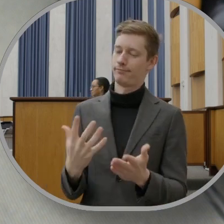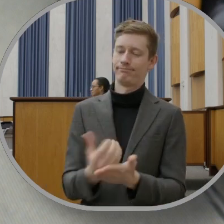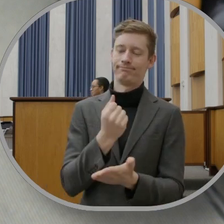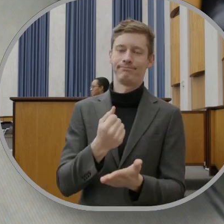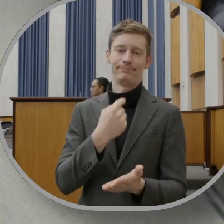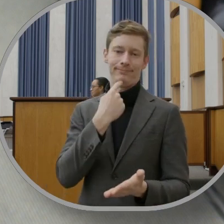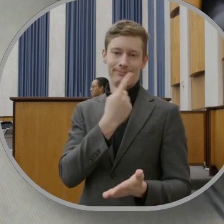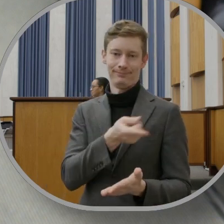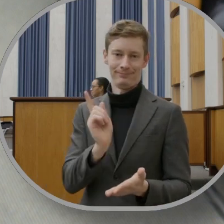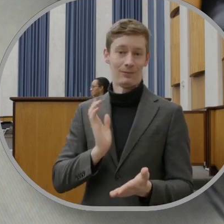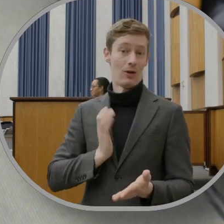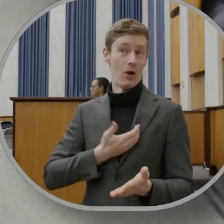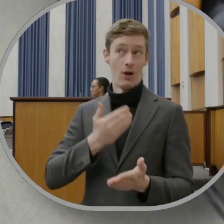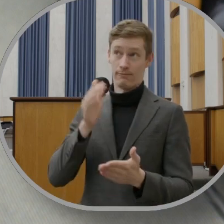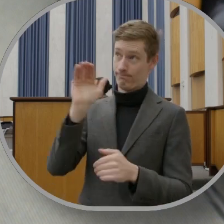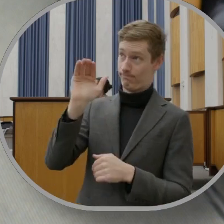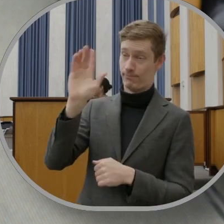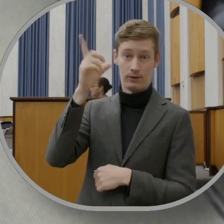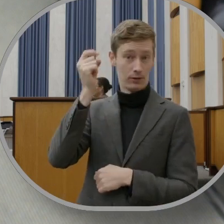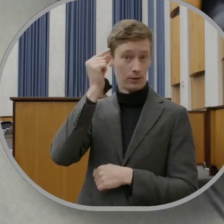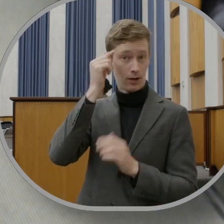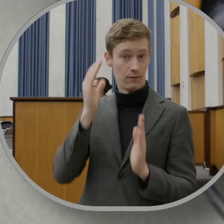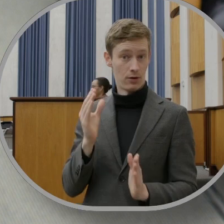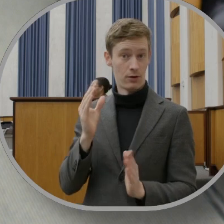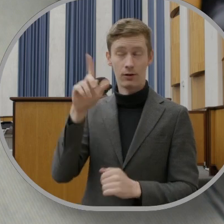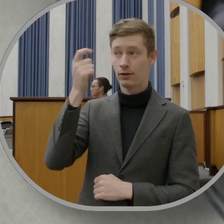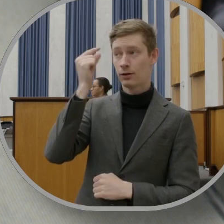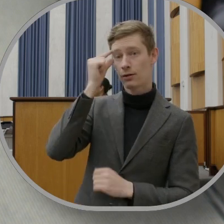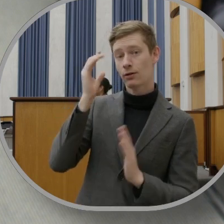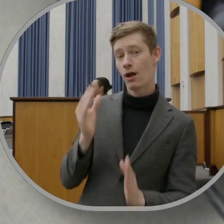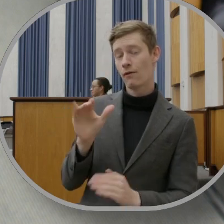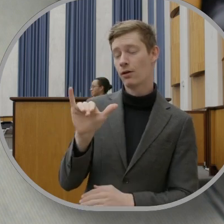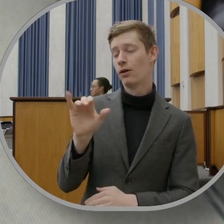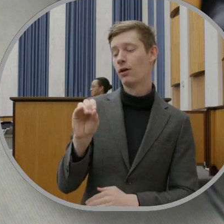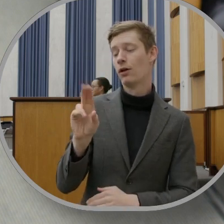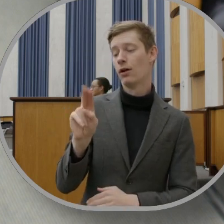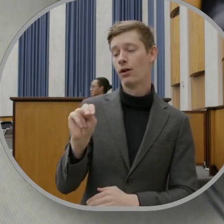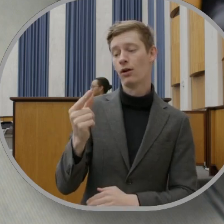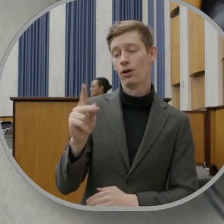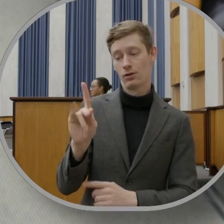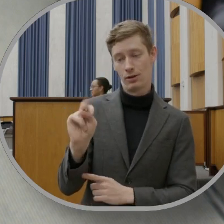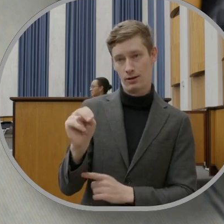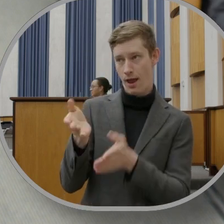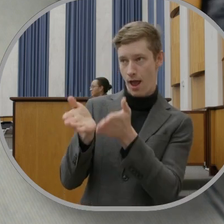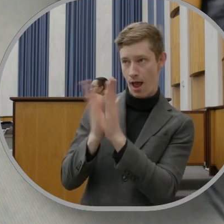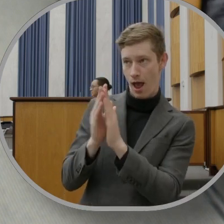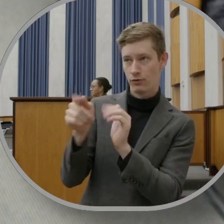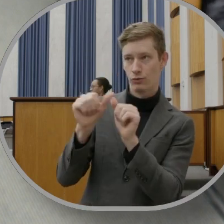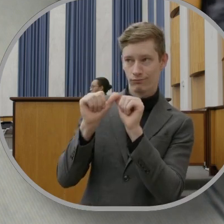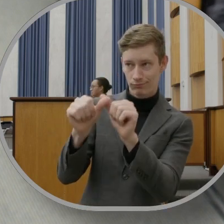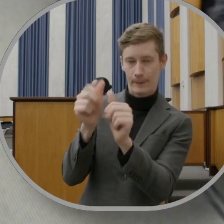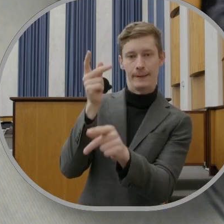to call on our governor, Governor Youngkin, to maintain the funding for K-12 recently proposed by